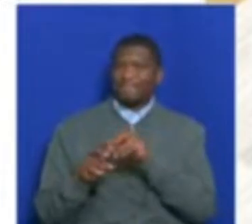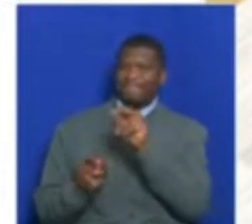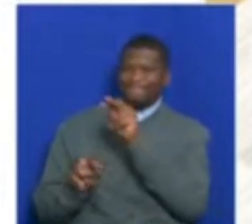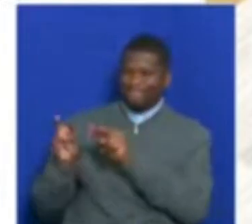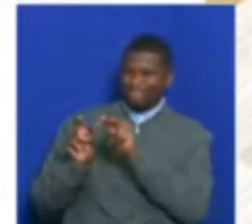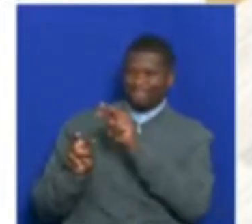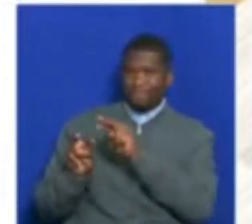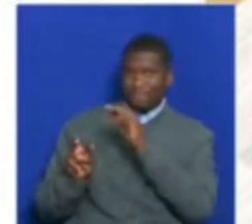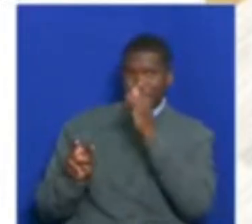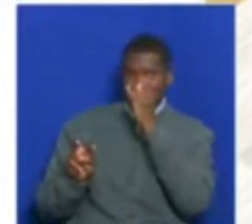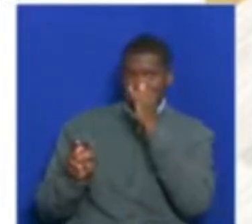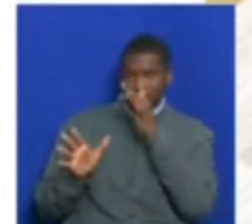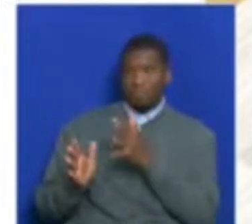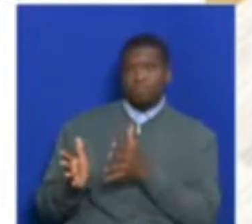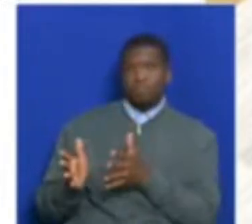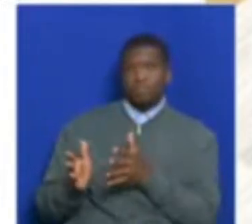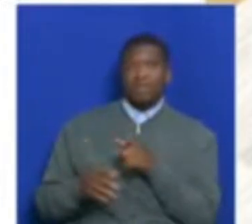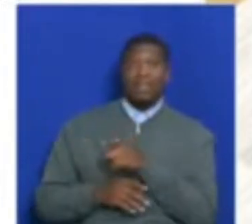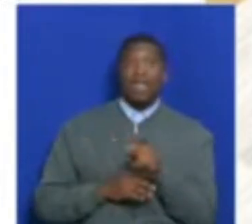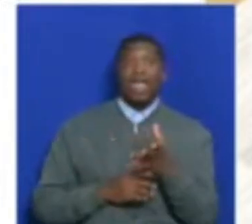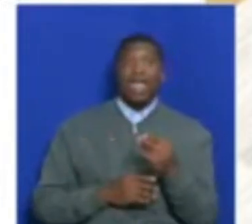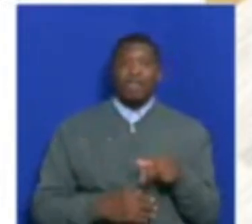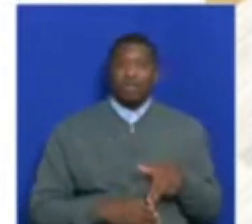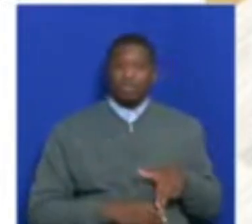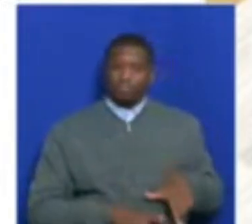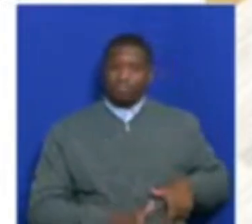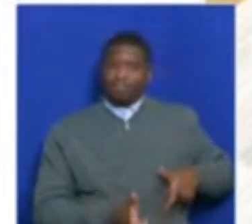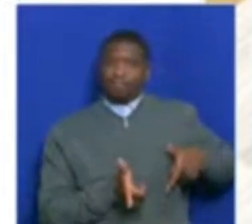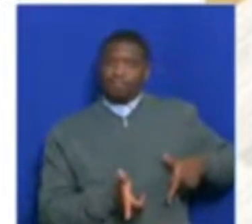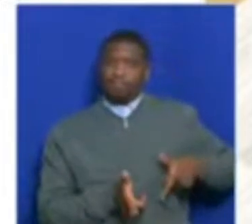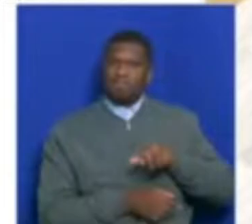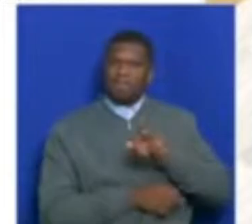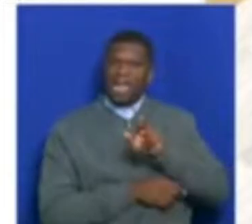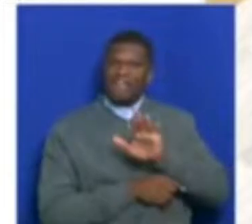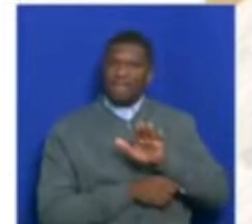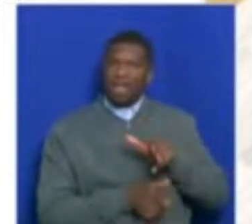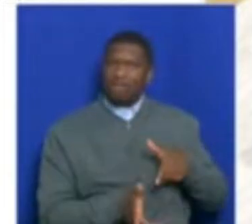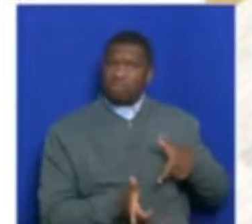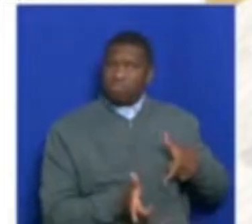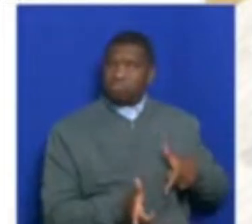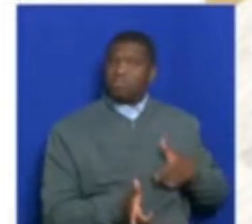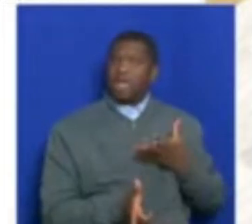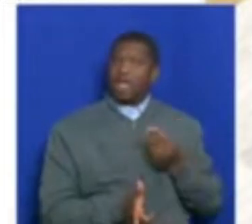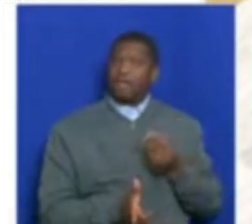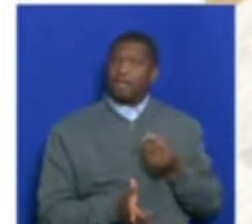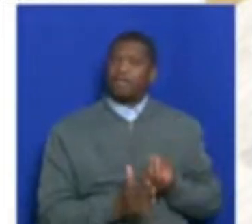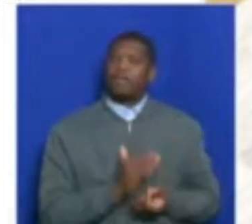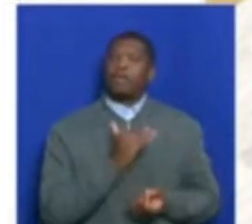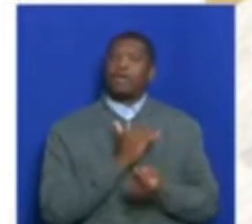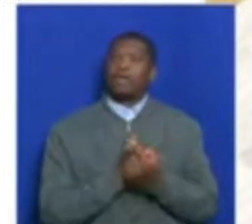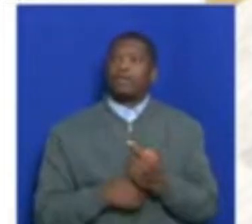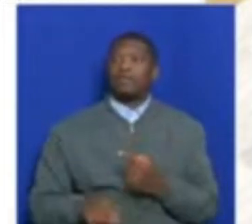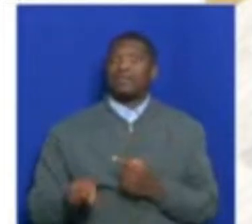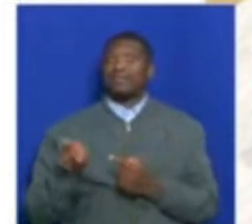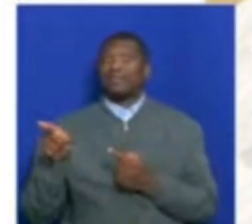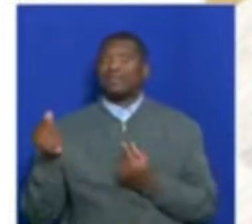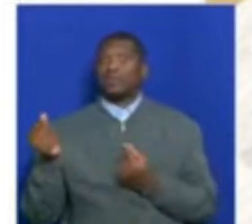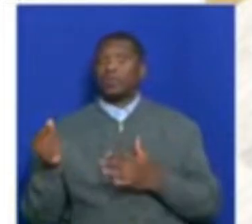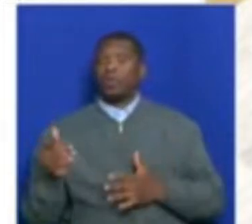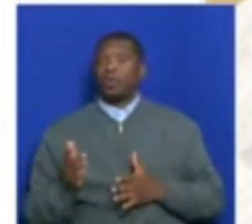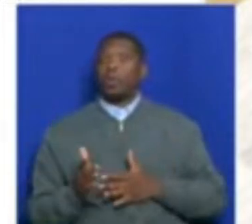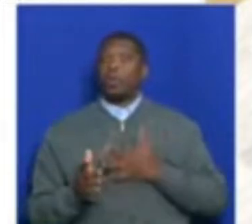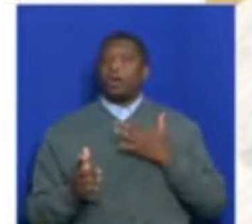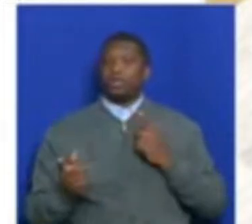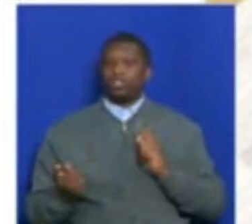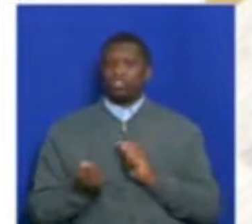were armed with the R5 rifles and pistols. It is alleged that the suspect wanted to change, and the members accompanied him